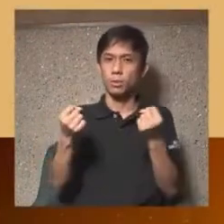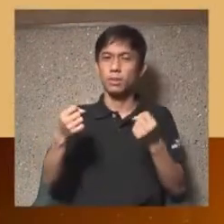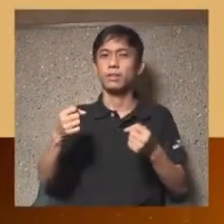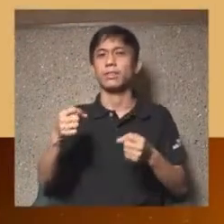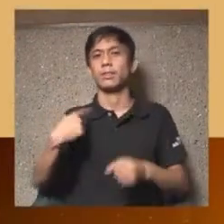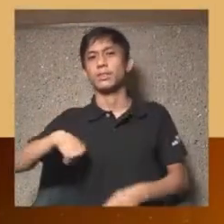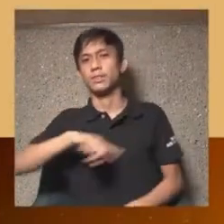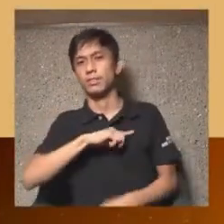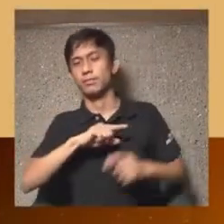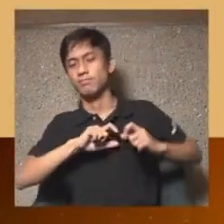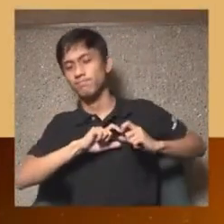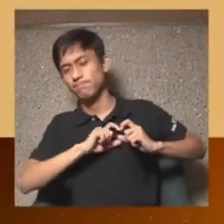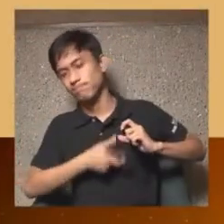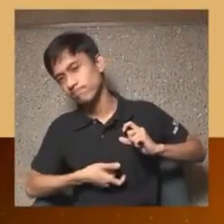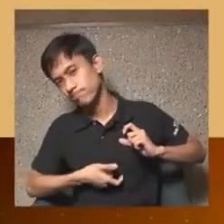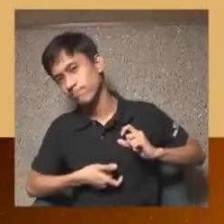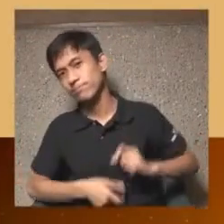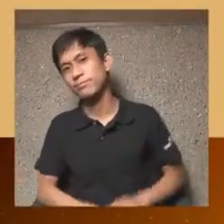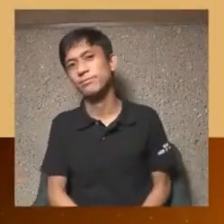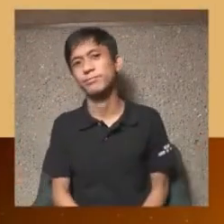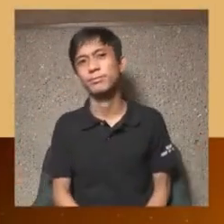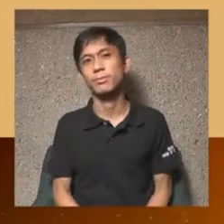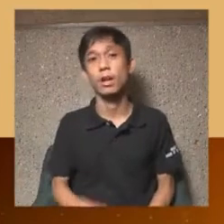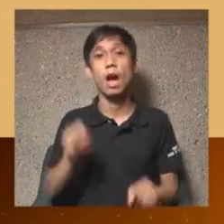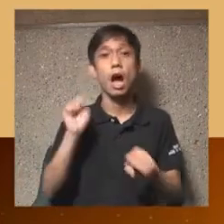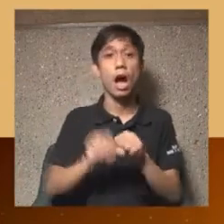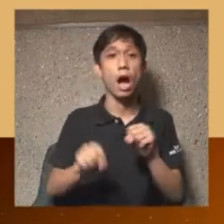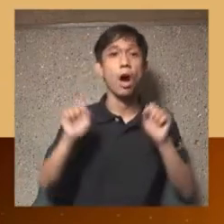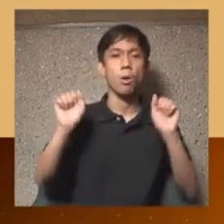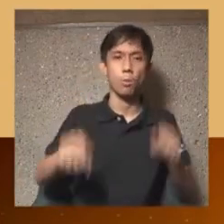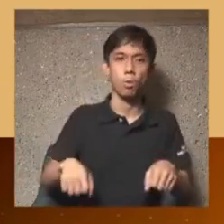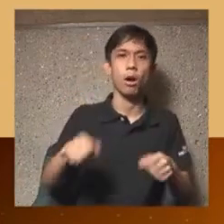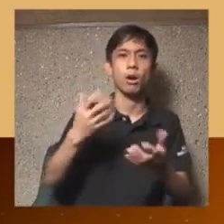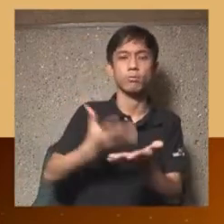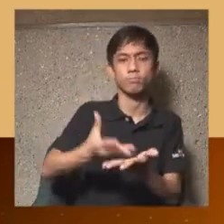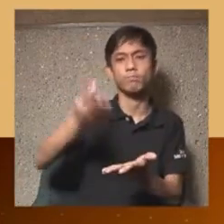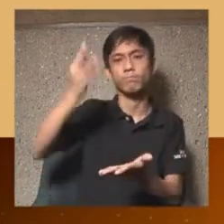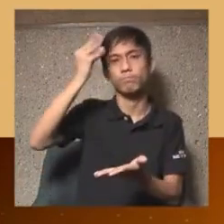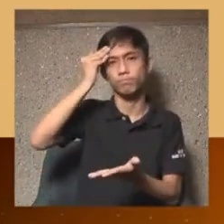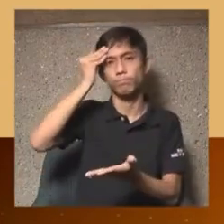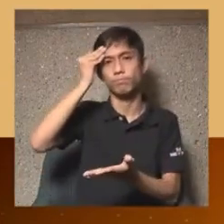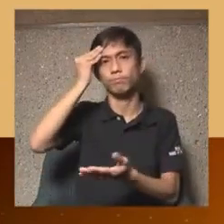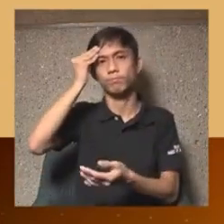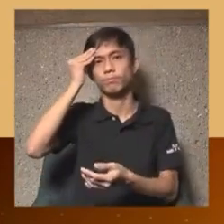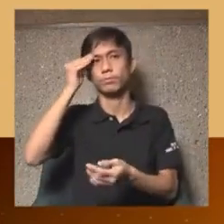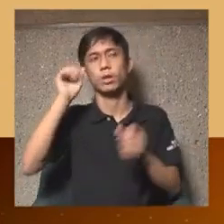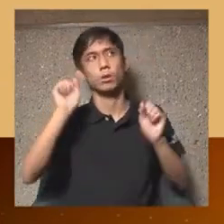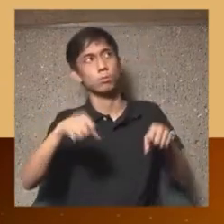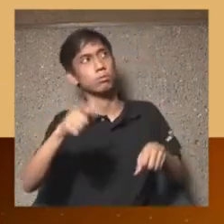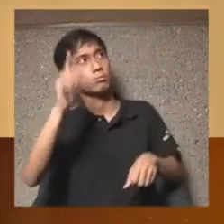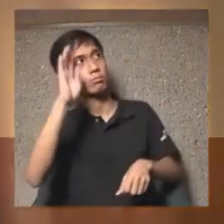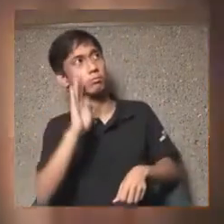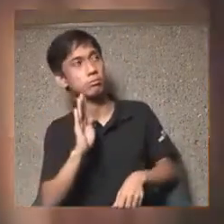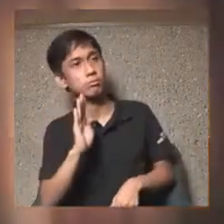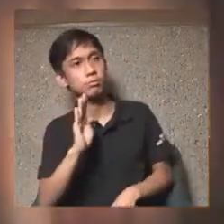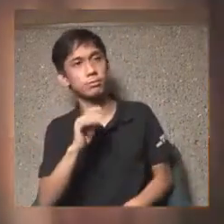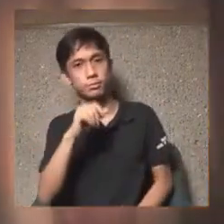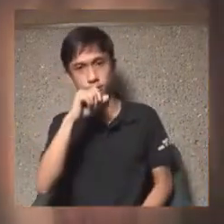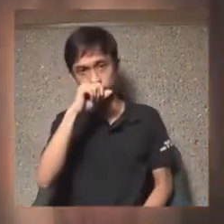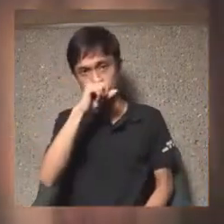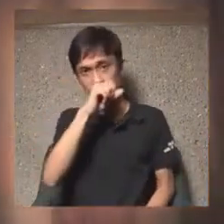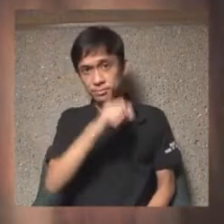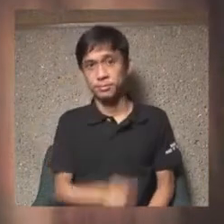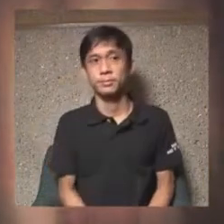Him. So let me continue with the story. Jacob doesn't want God to win in